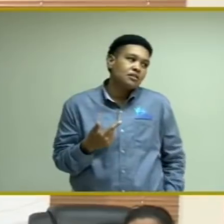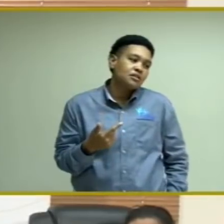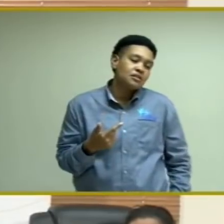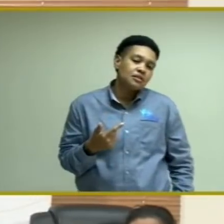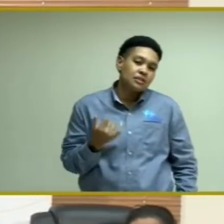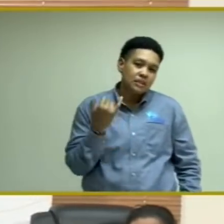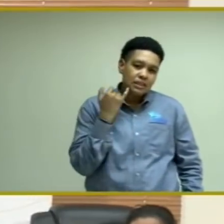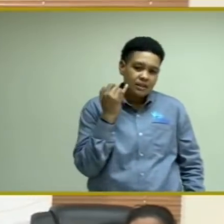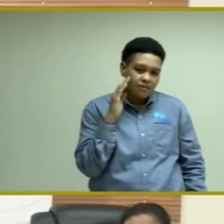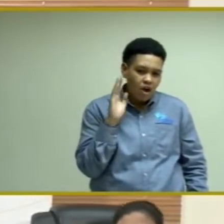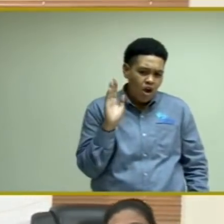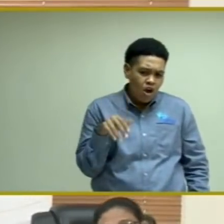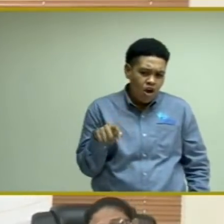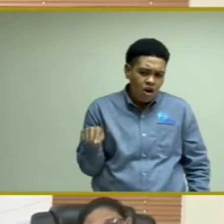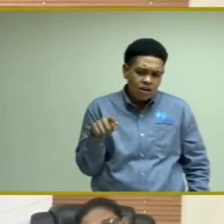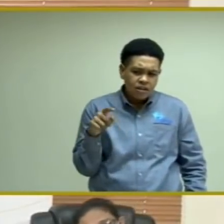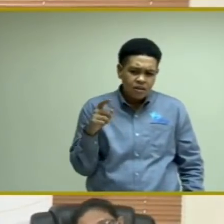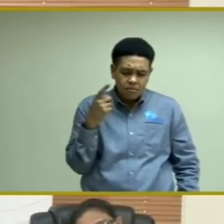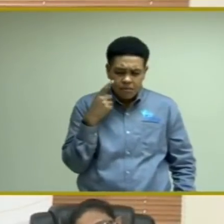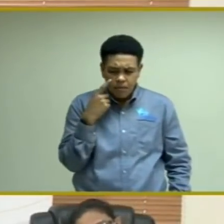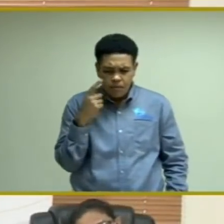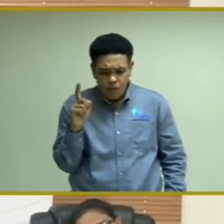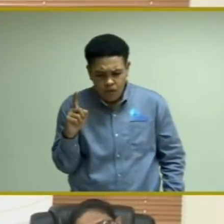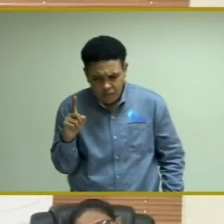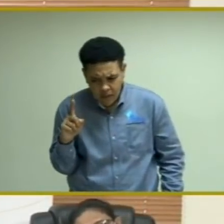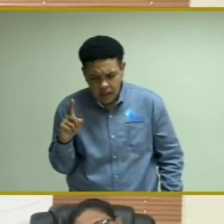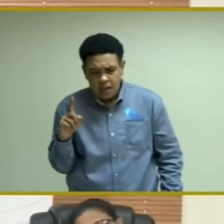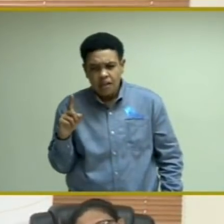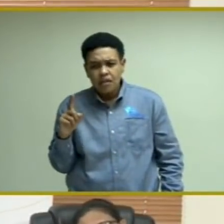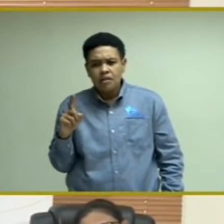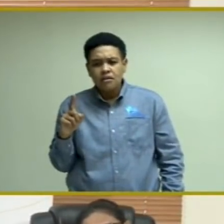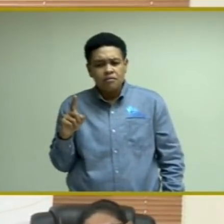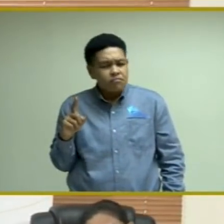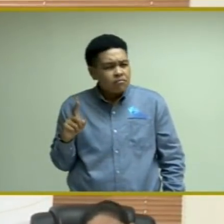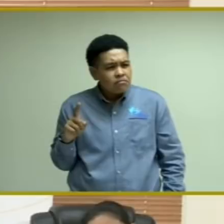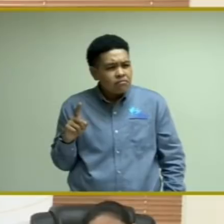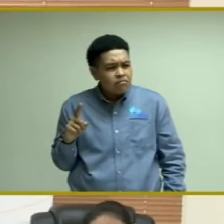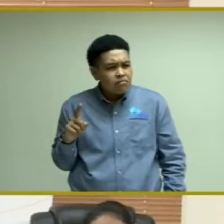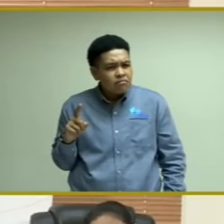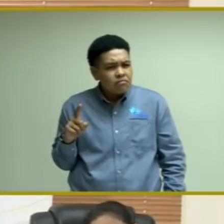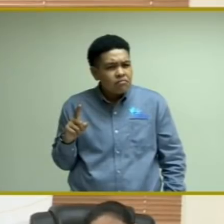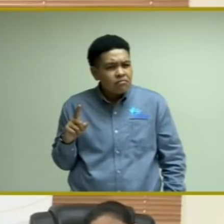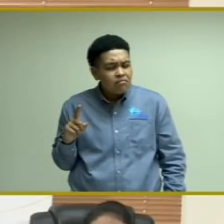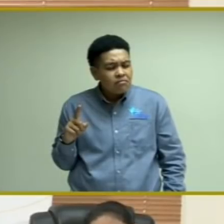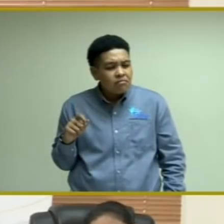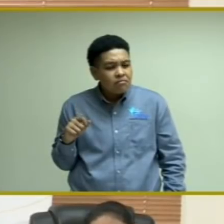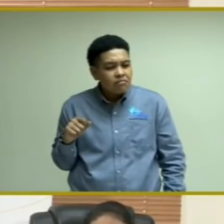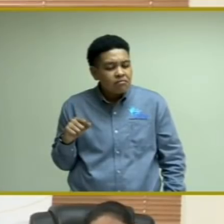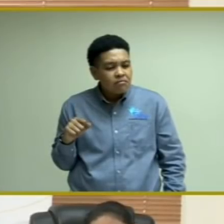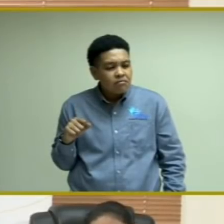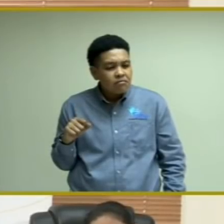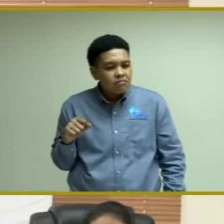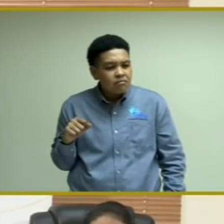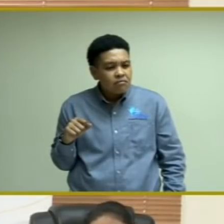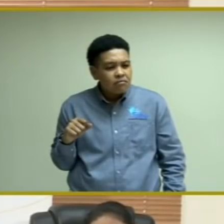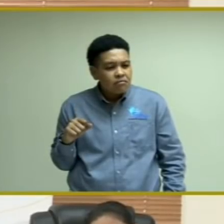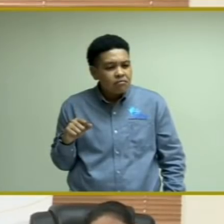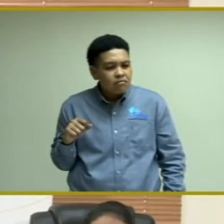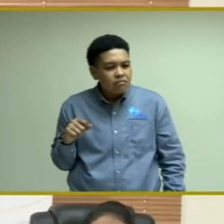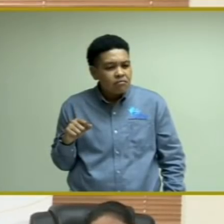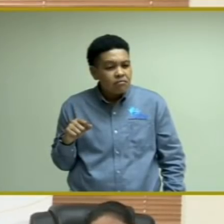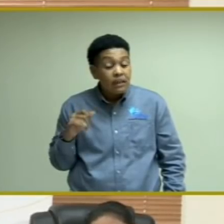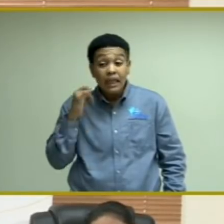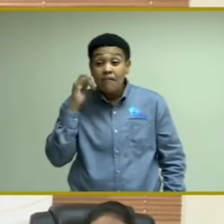them are furnished or fulfilled, of the unvaccinated, of second doses, where would that